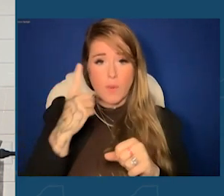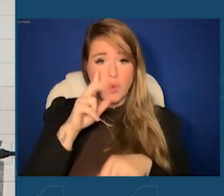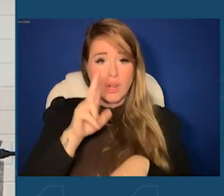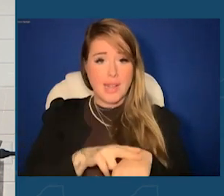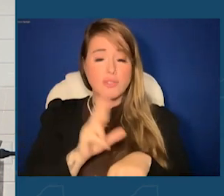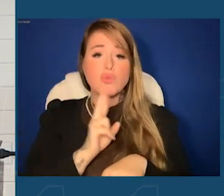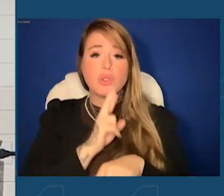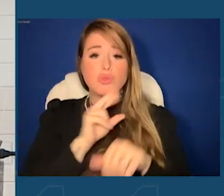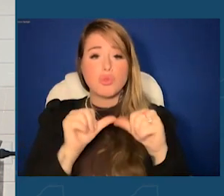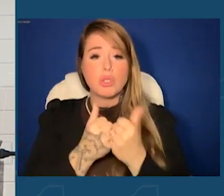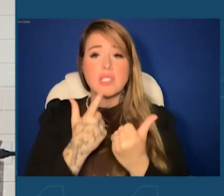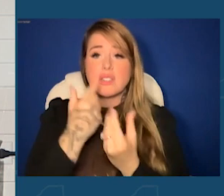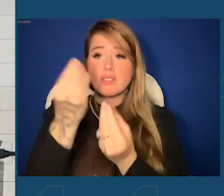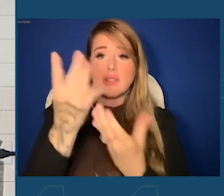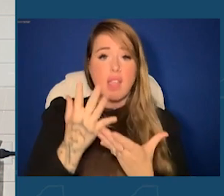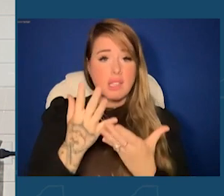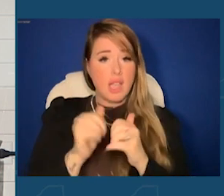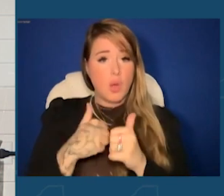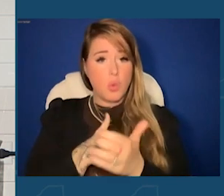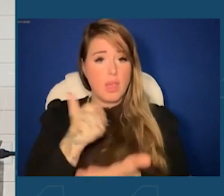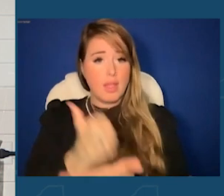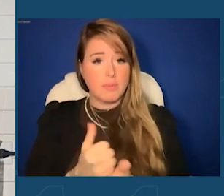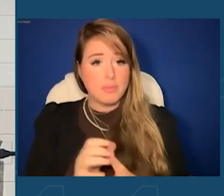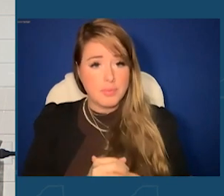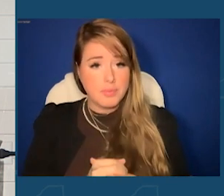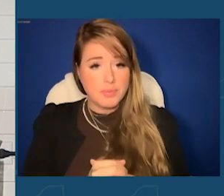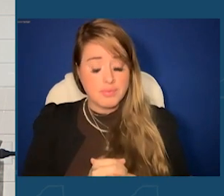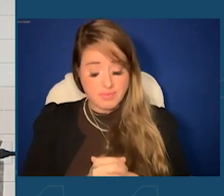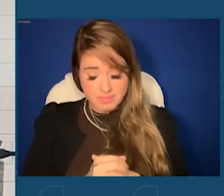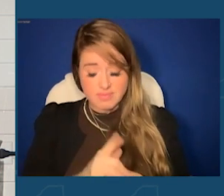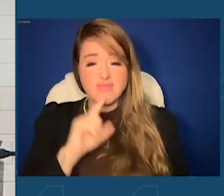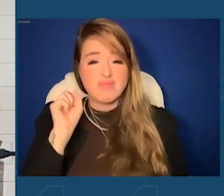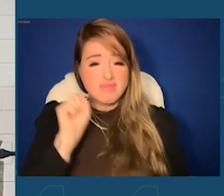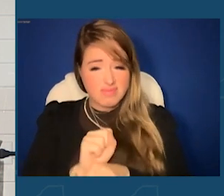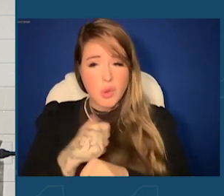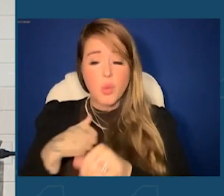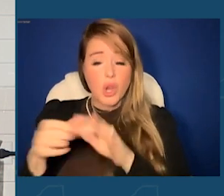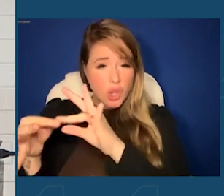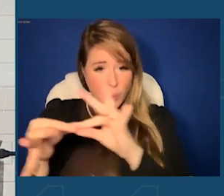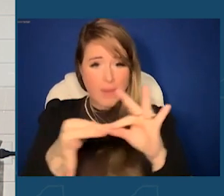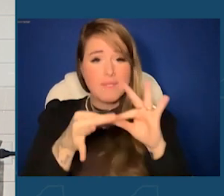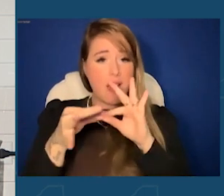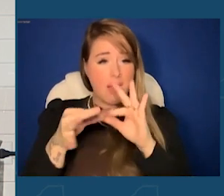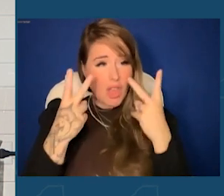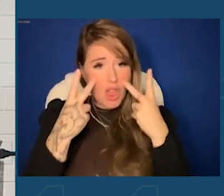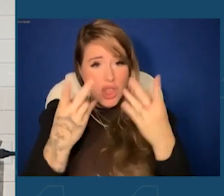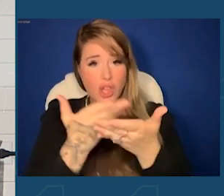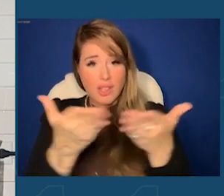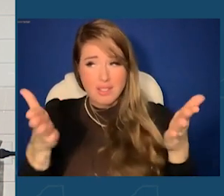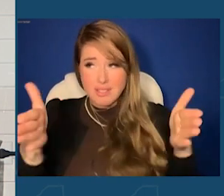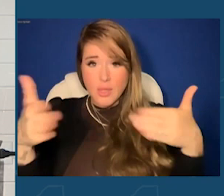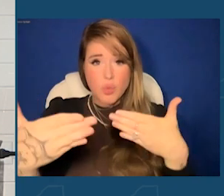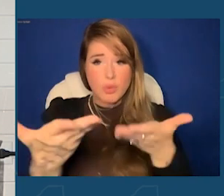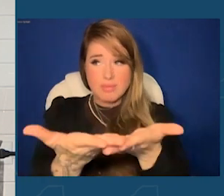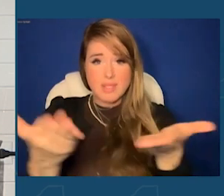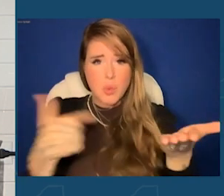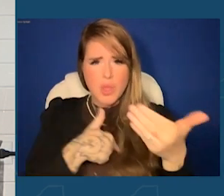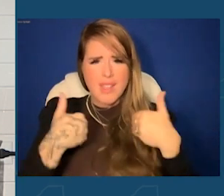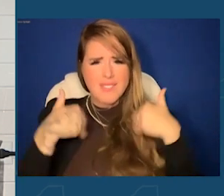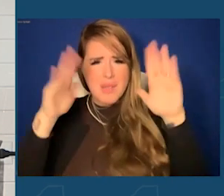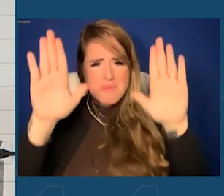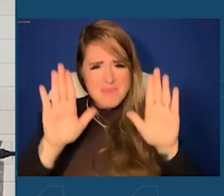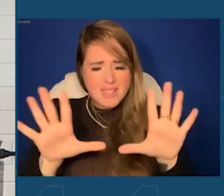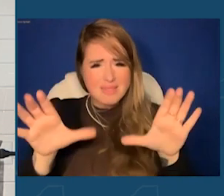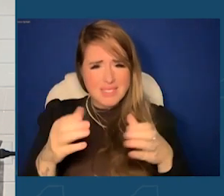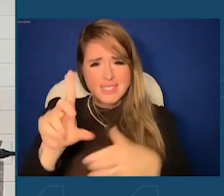know what we can do to help. So we are unified. Look who's in this room right now. We have the greatest delegation we could possibly